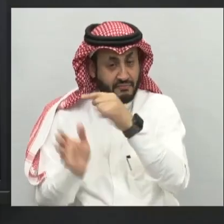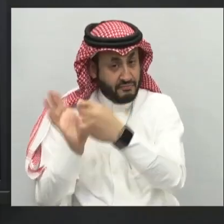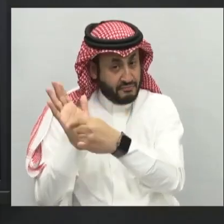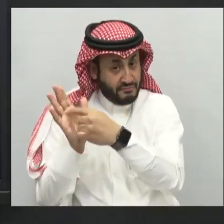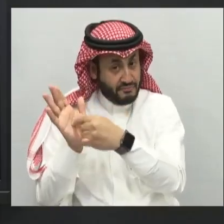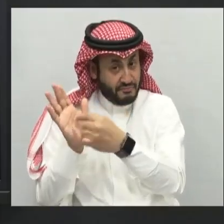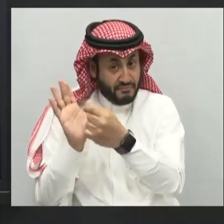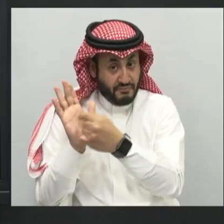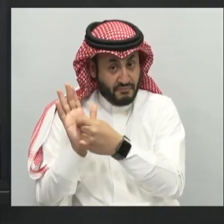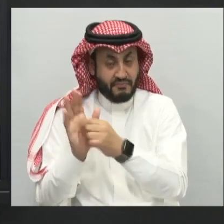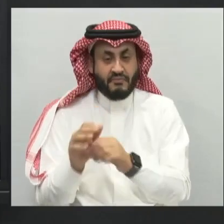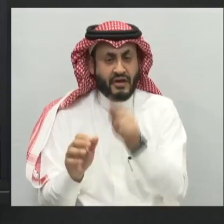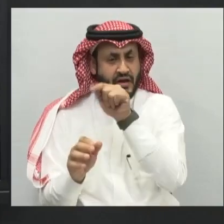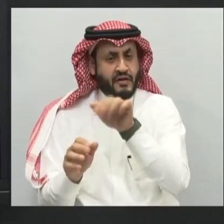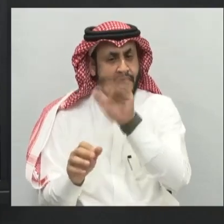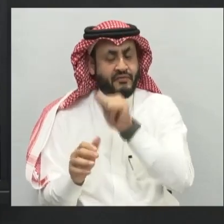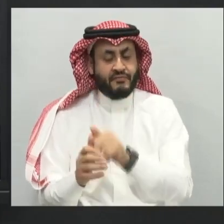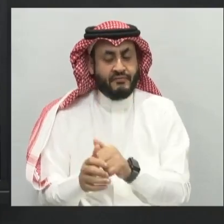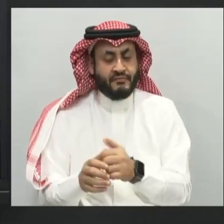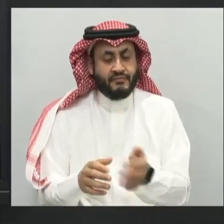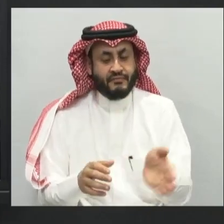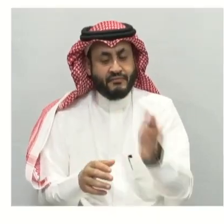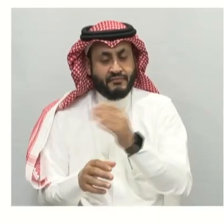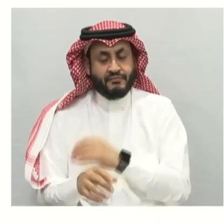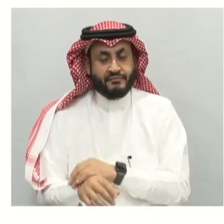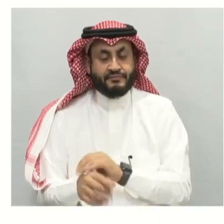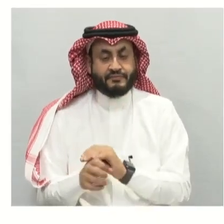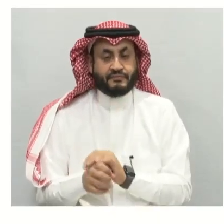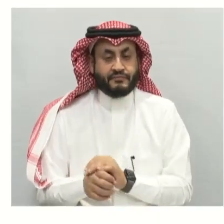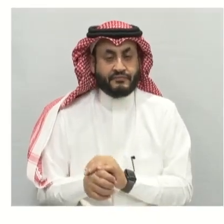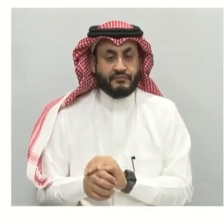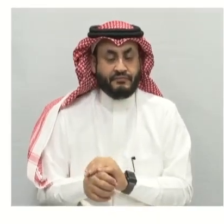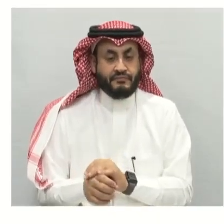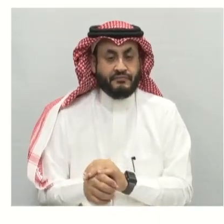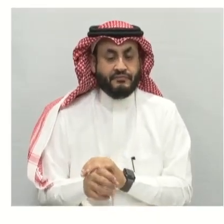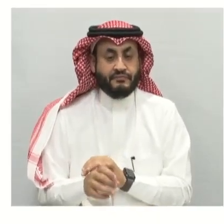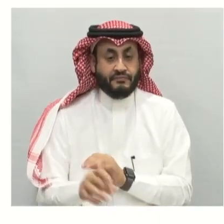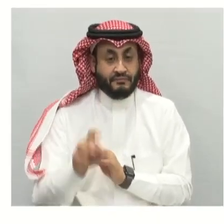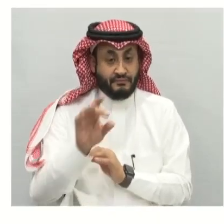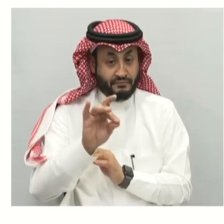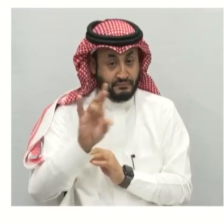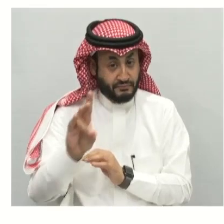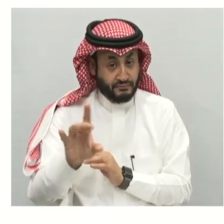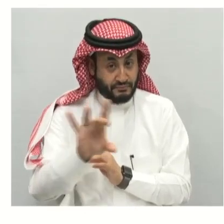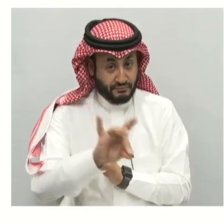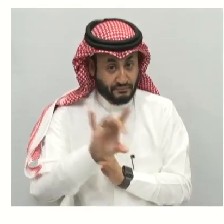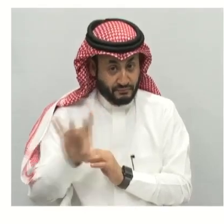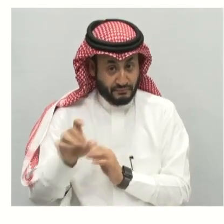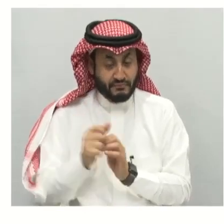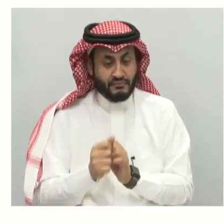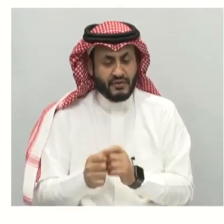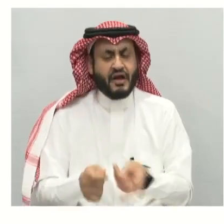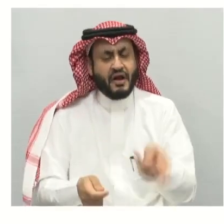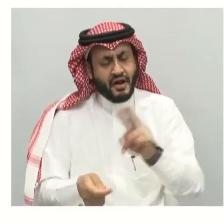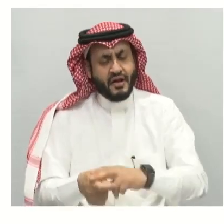Okay. Now, on pages 87 and 88, we will continue listening and pointing and